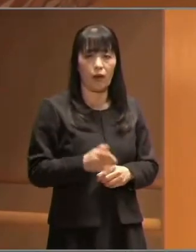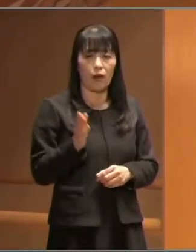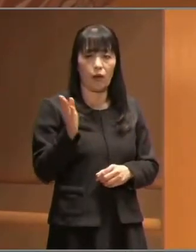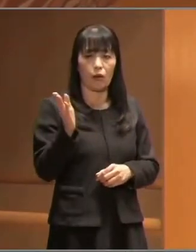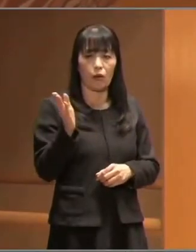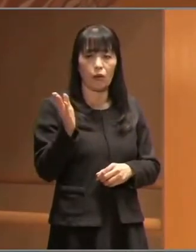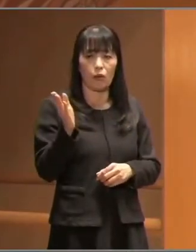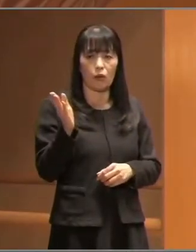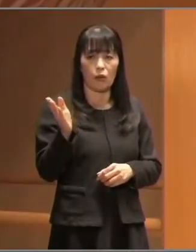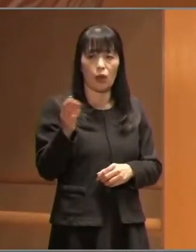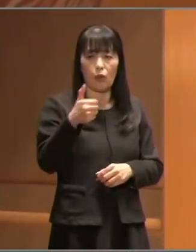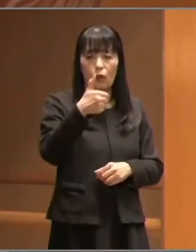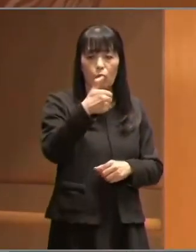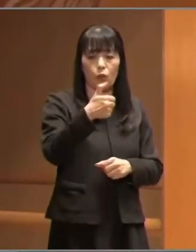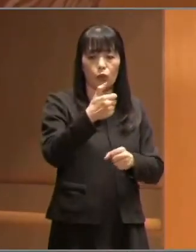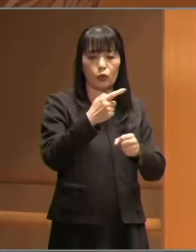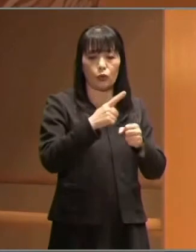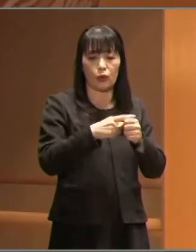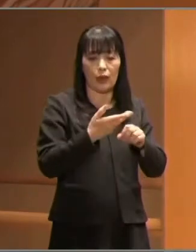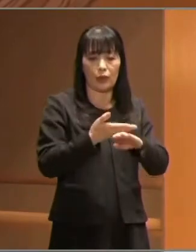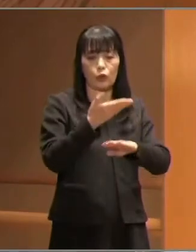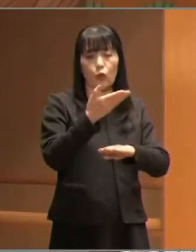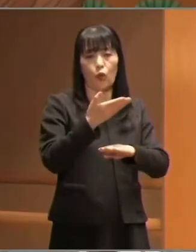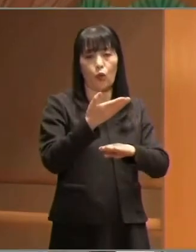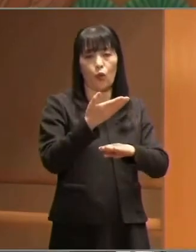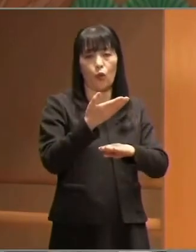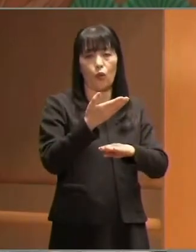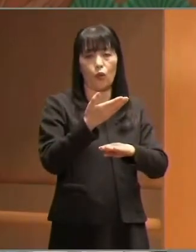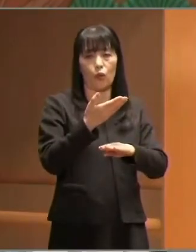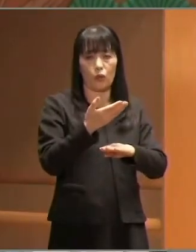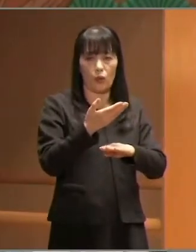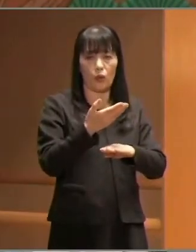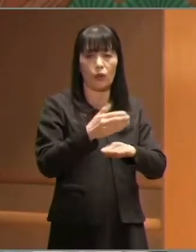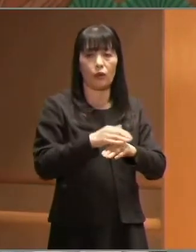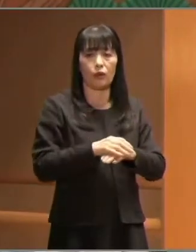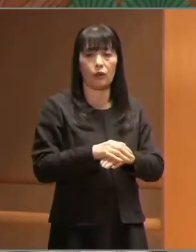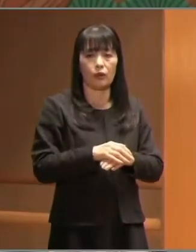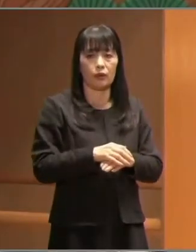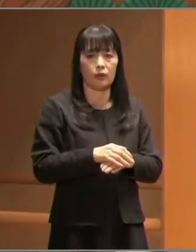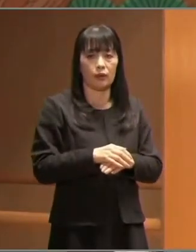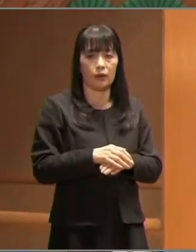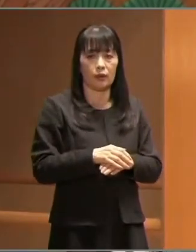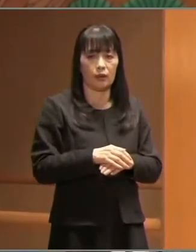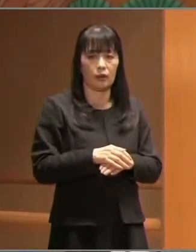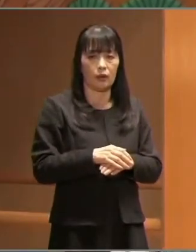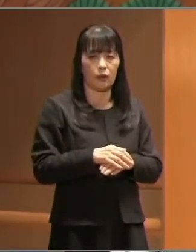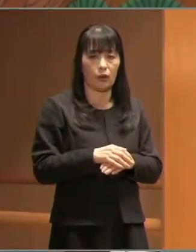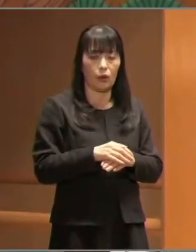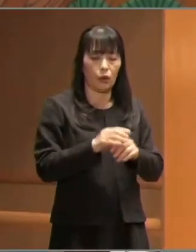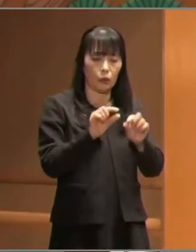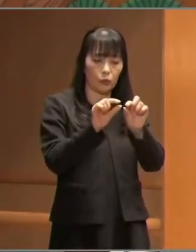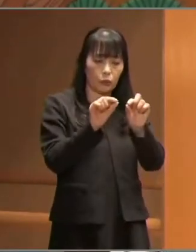Again, this is almost 50-year-old Honmino,